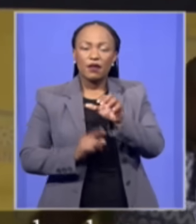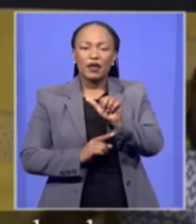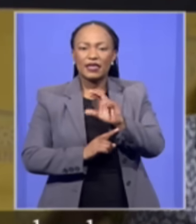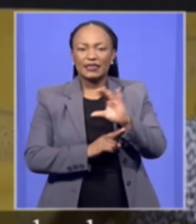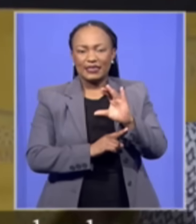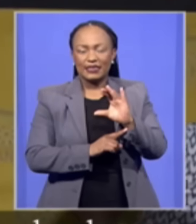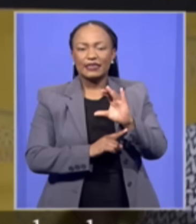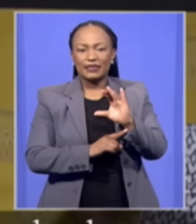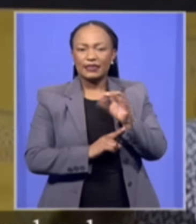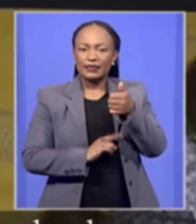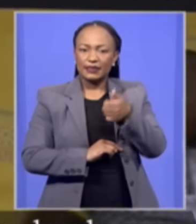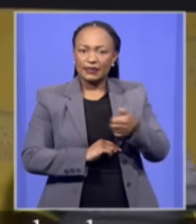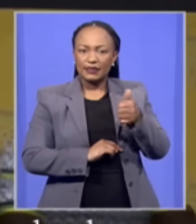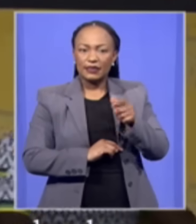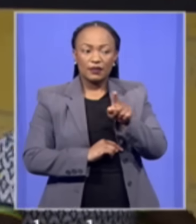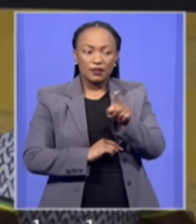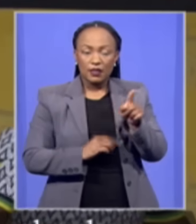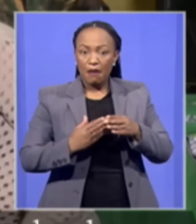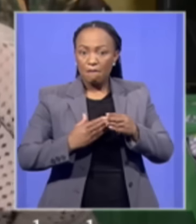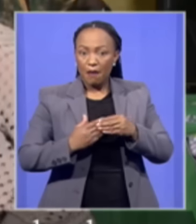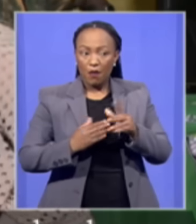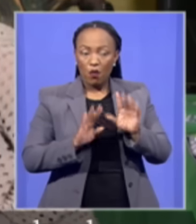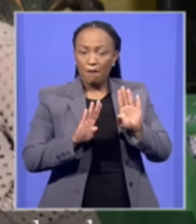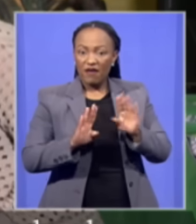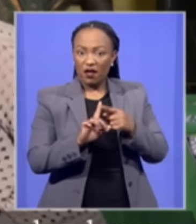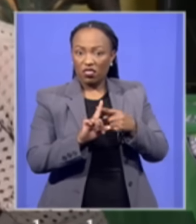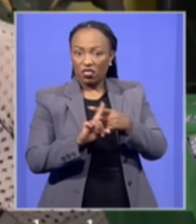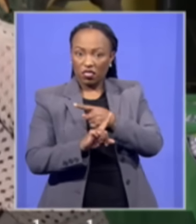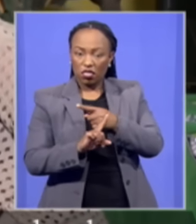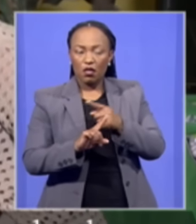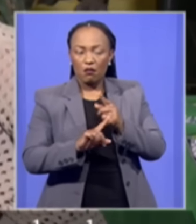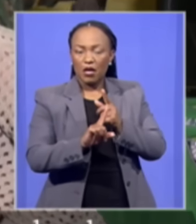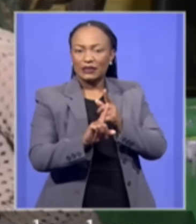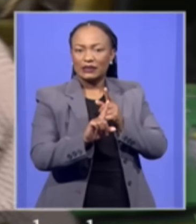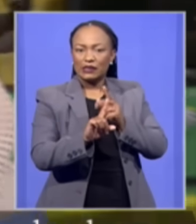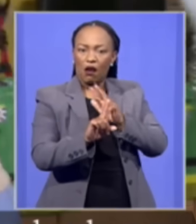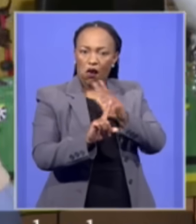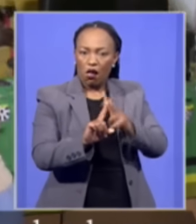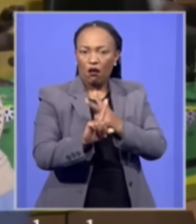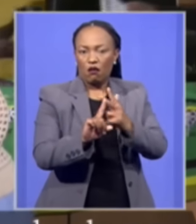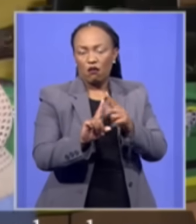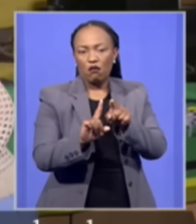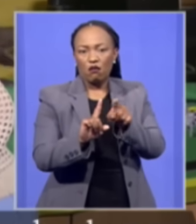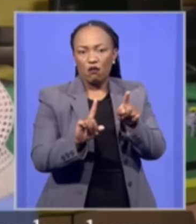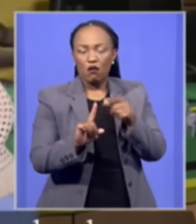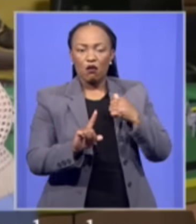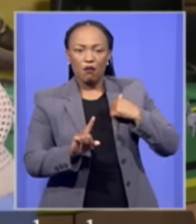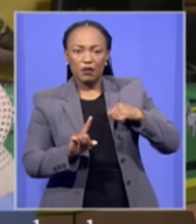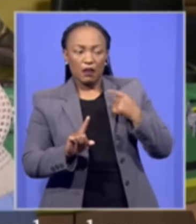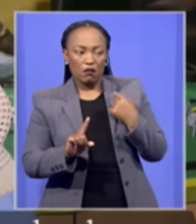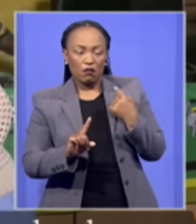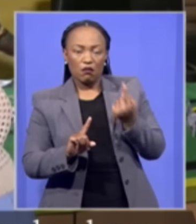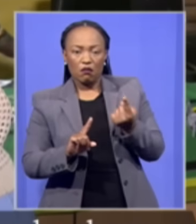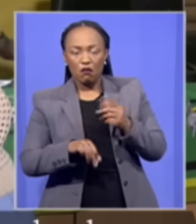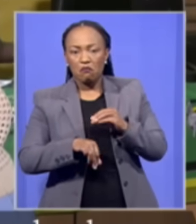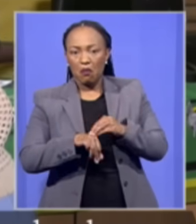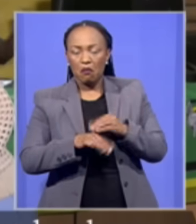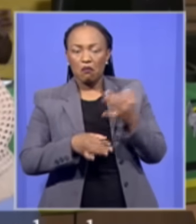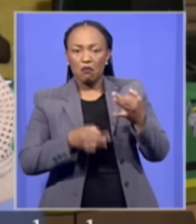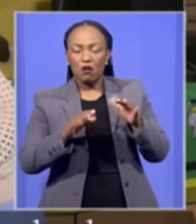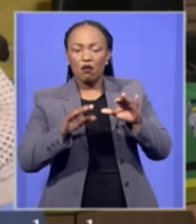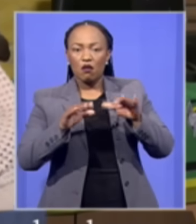patelesega go tsaya dikgato kgatlhanong le maloko a a sa itsholeng sentle ka ntlha fa e le lobaka masepala o na le dikgotlang tsa sepolotiki tseo di